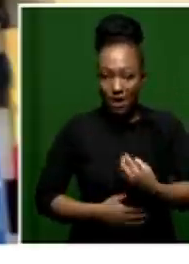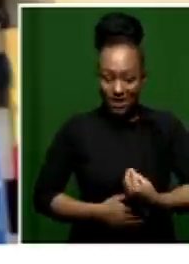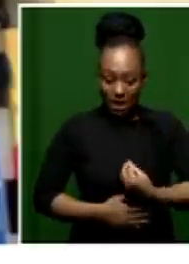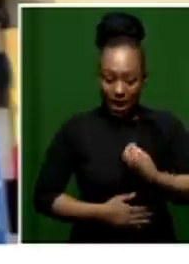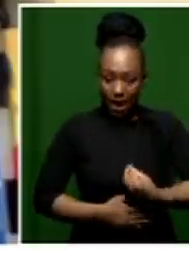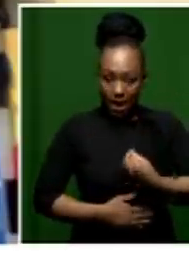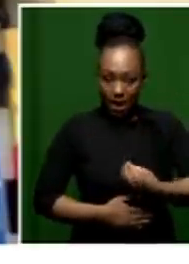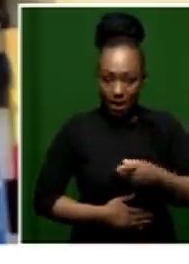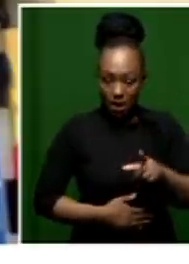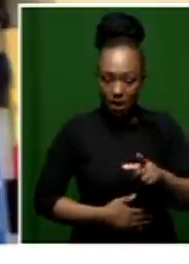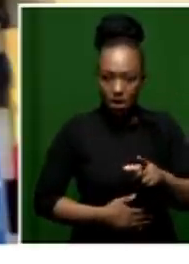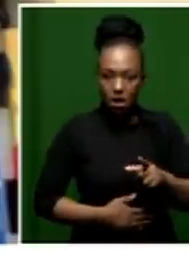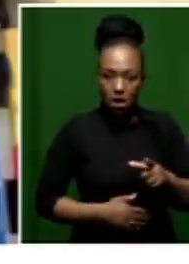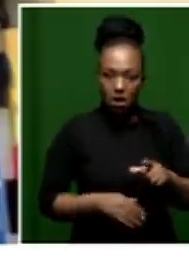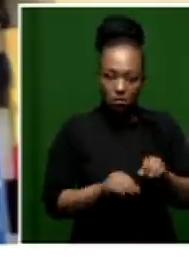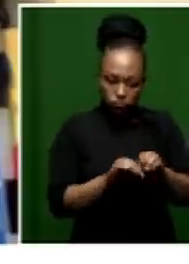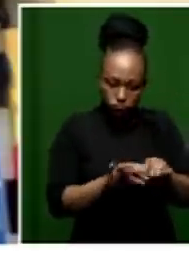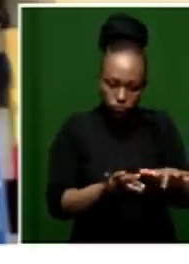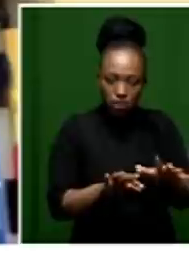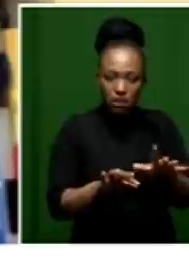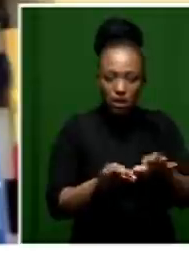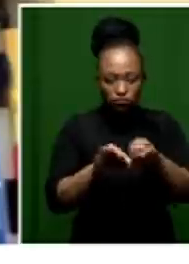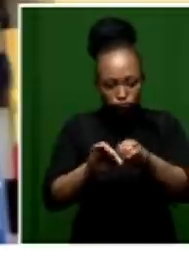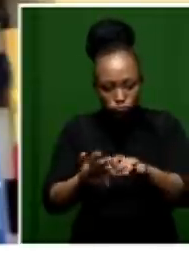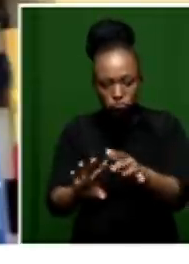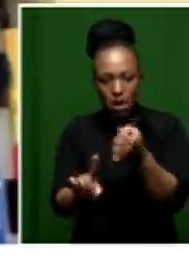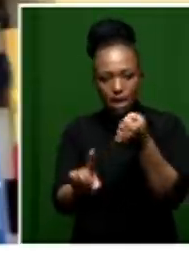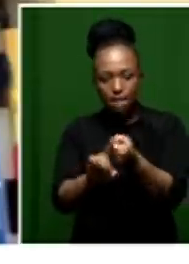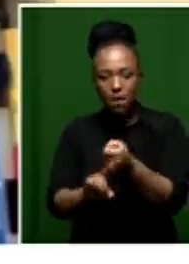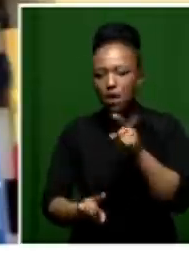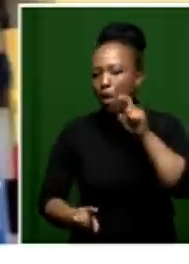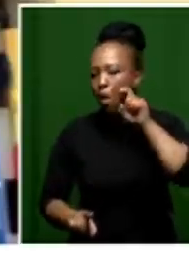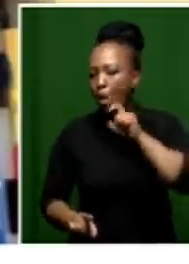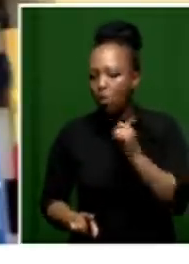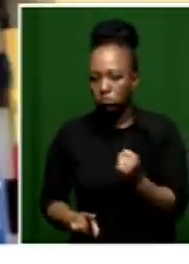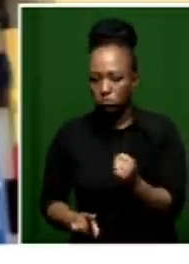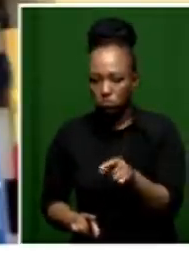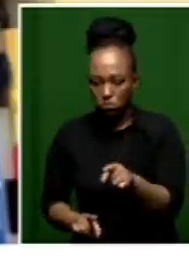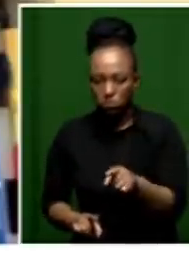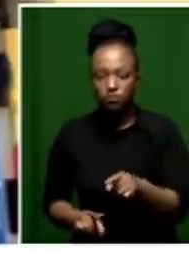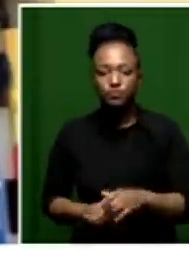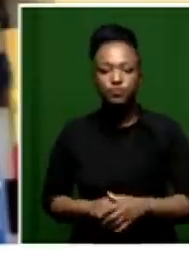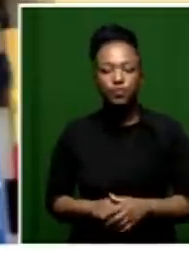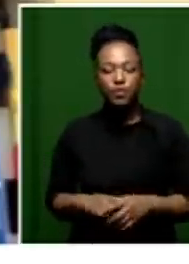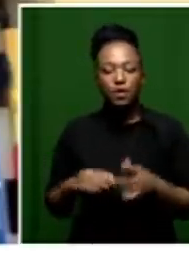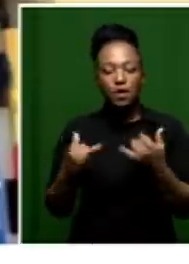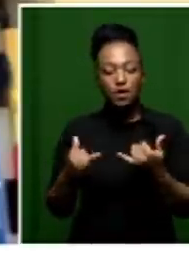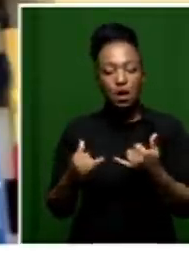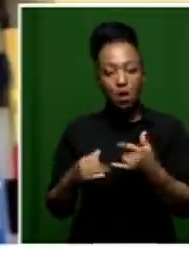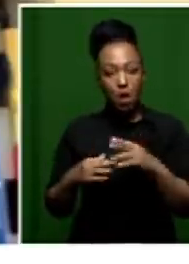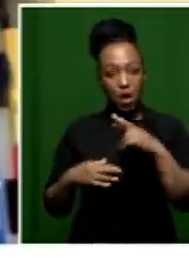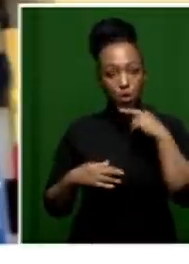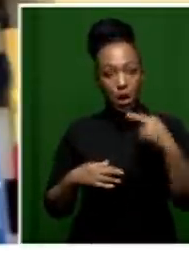adult population and then start moving up to the older age groups, and that's where the really